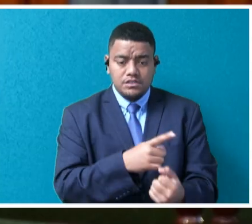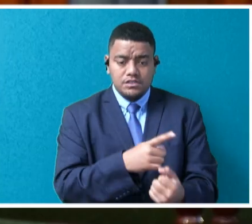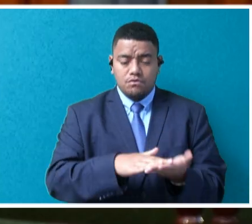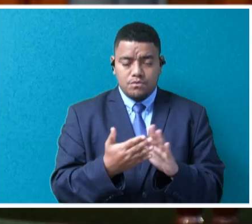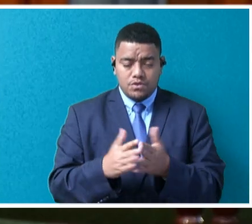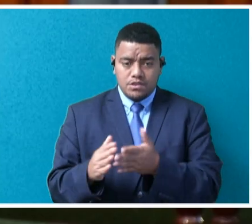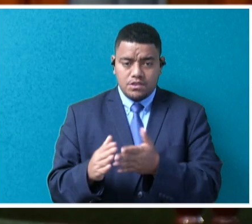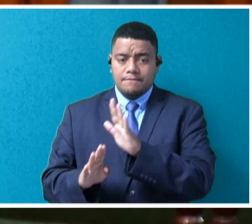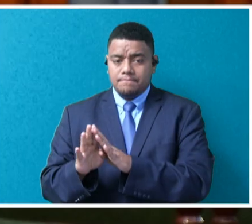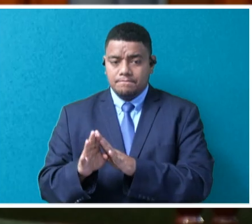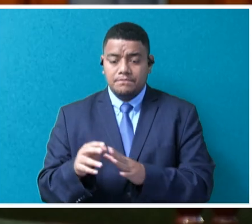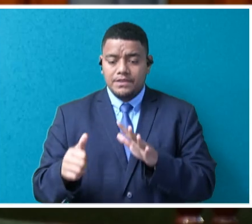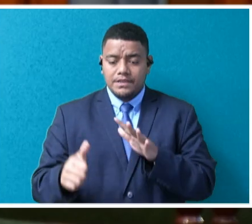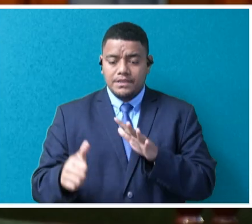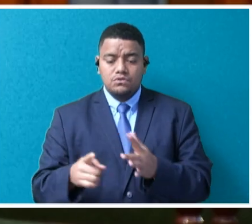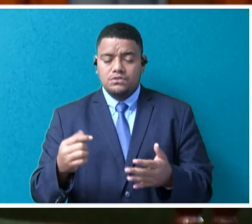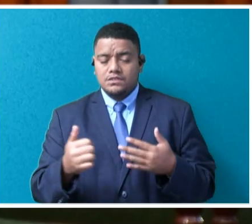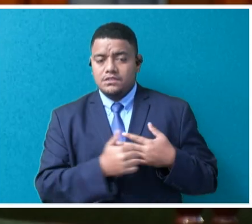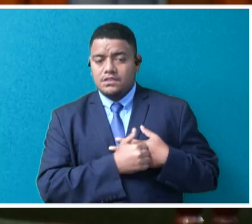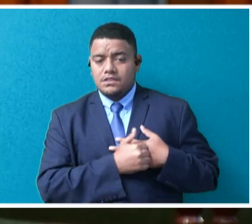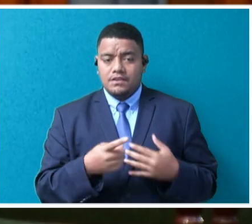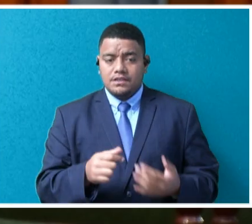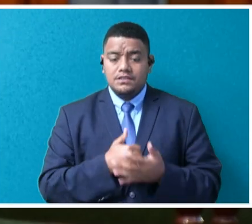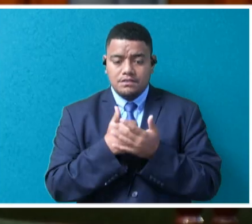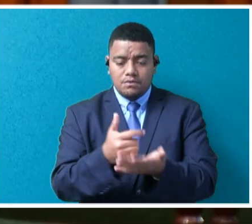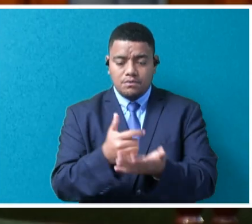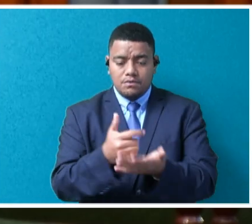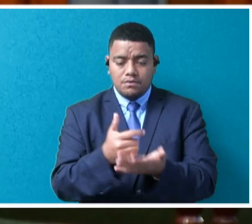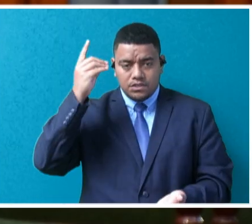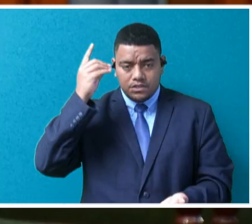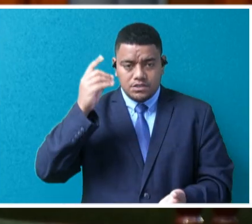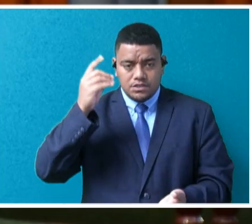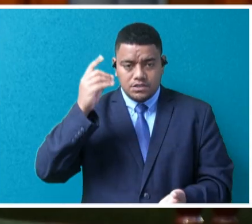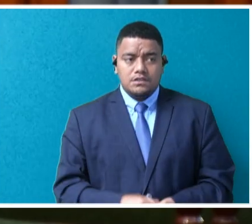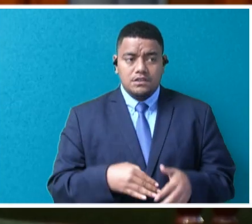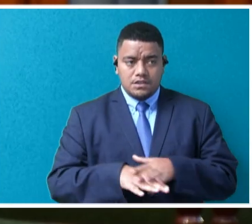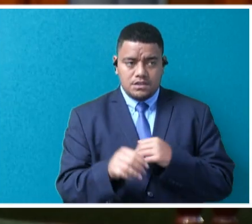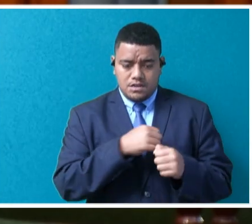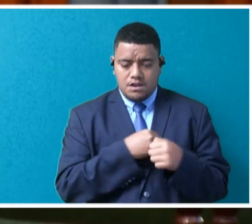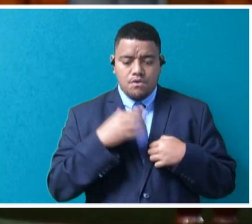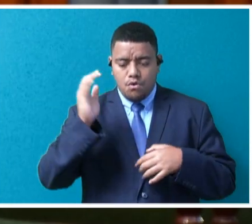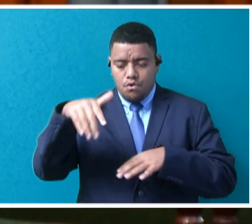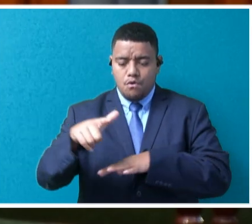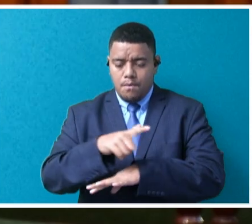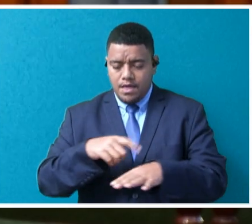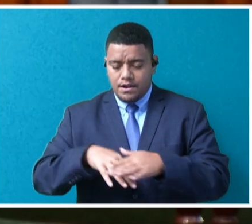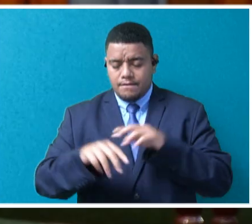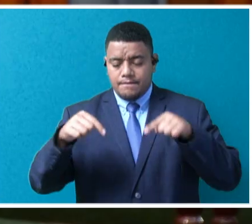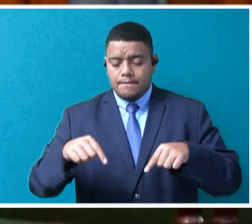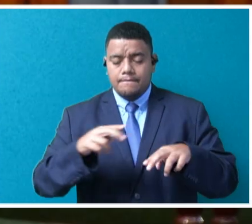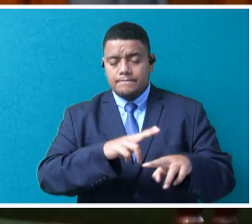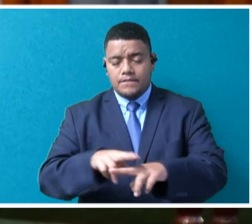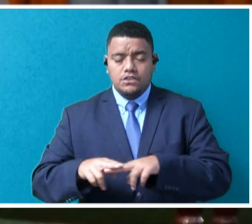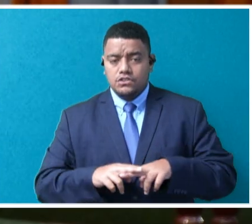resilience and access to safe, supportive education environment in our homeland here in Fiji.